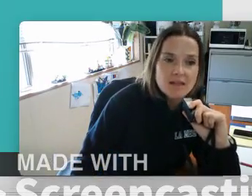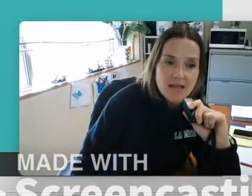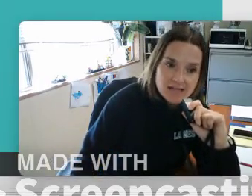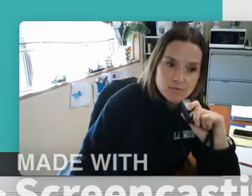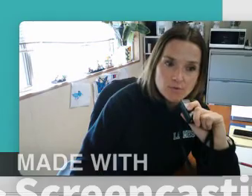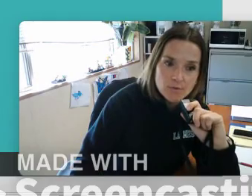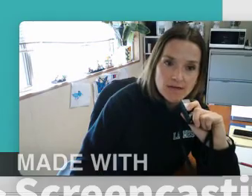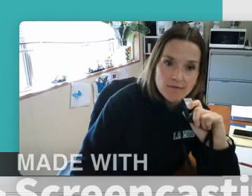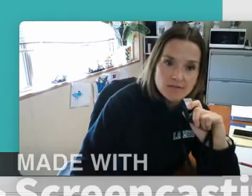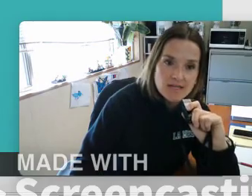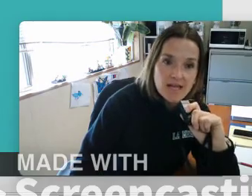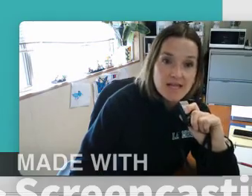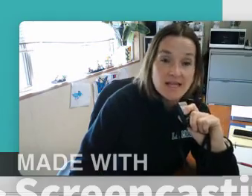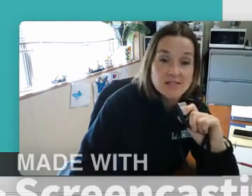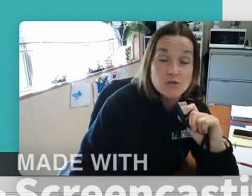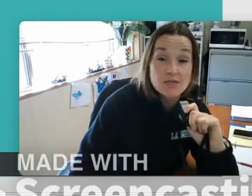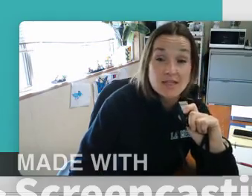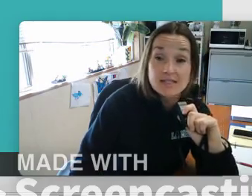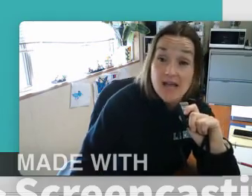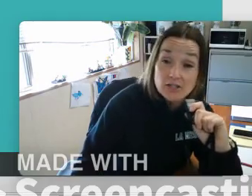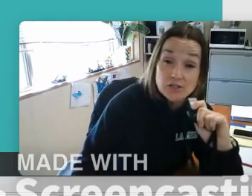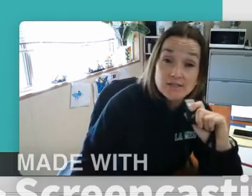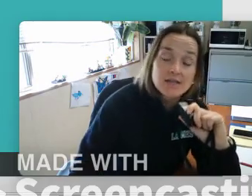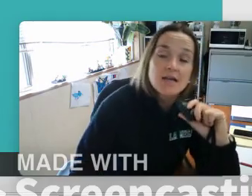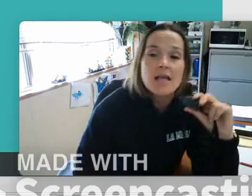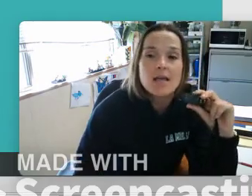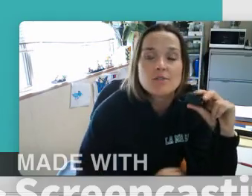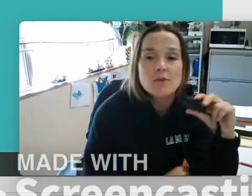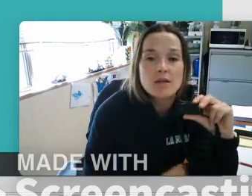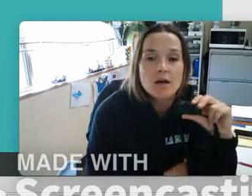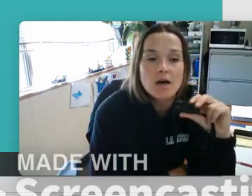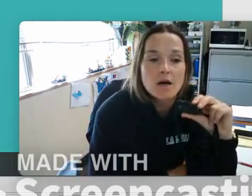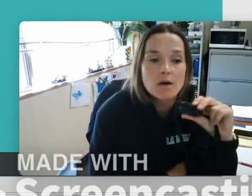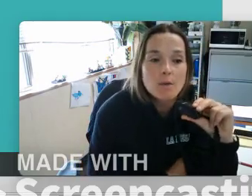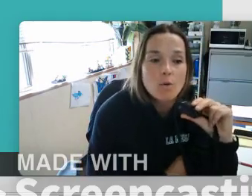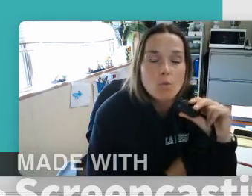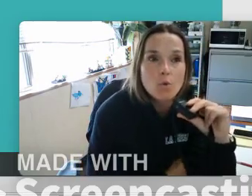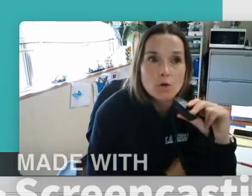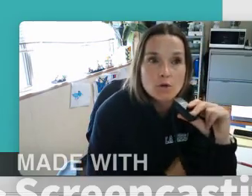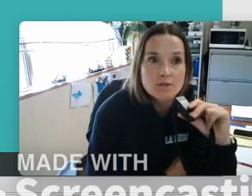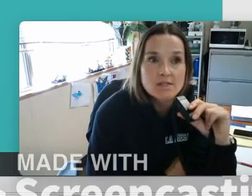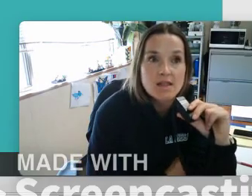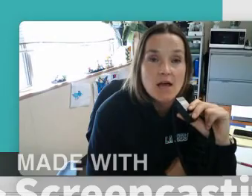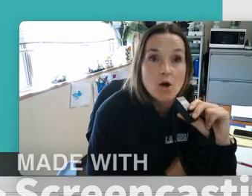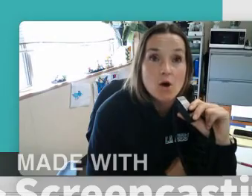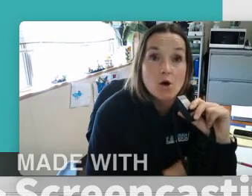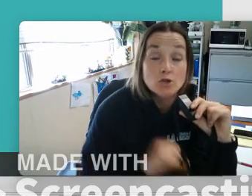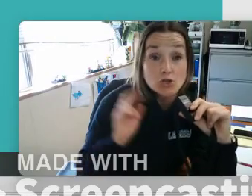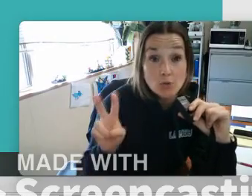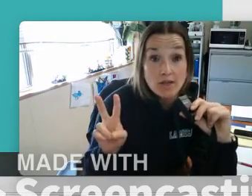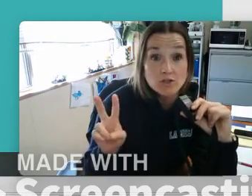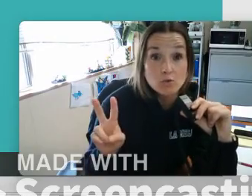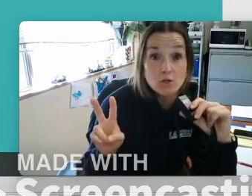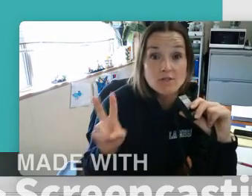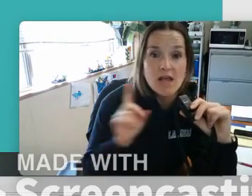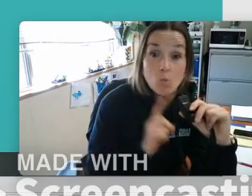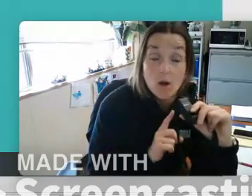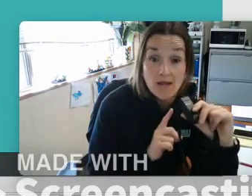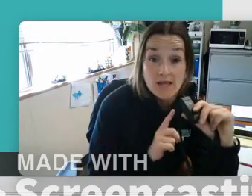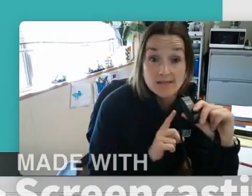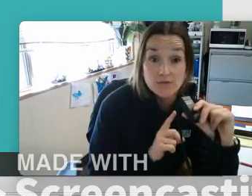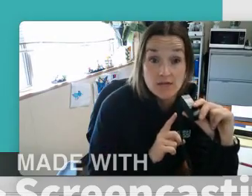The last rule we're going to cover today is using these dashes in between words that are two English words